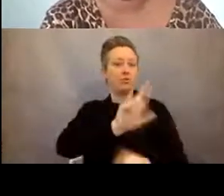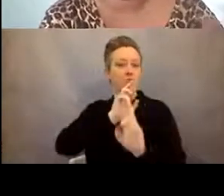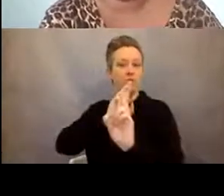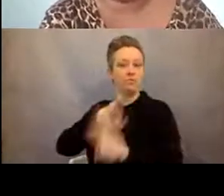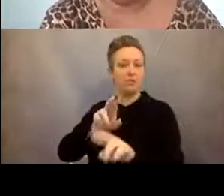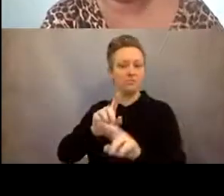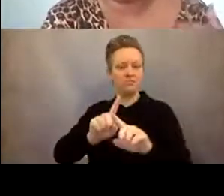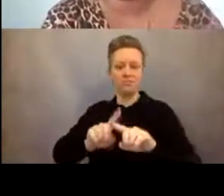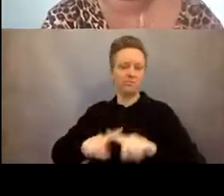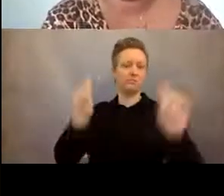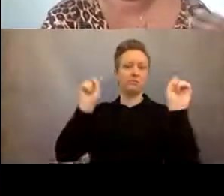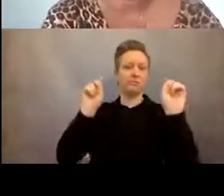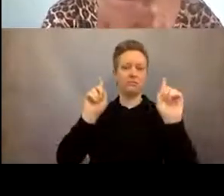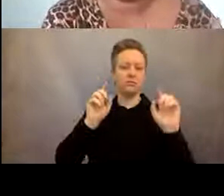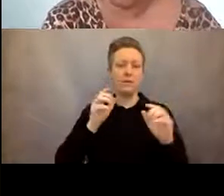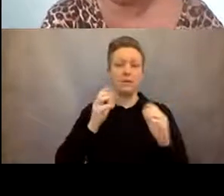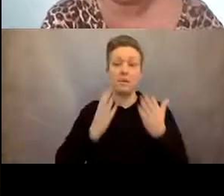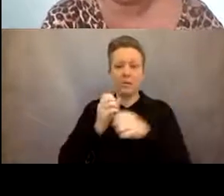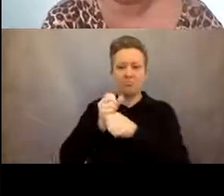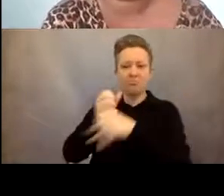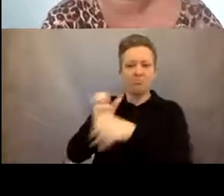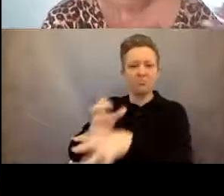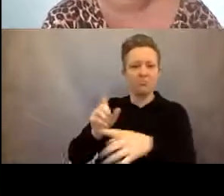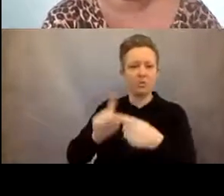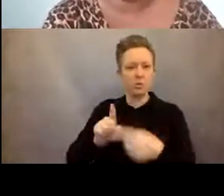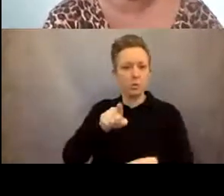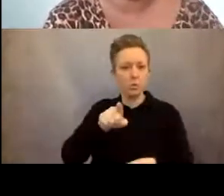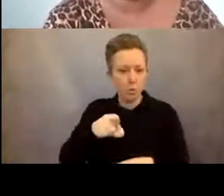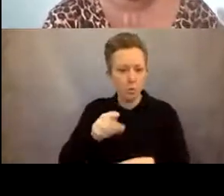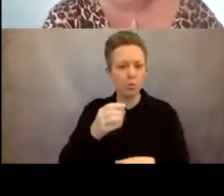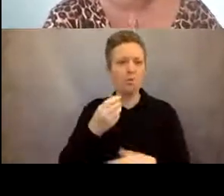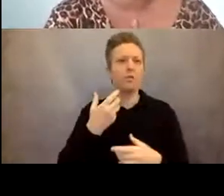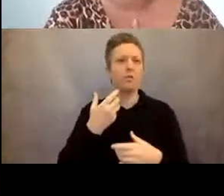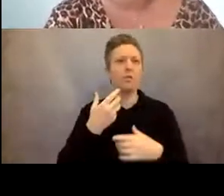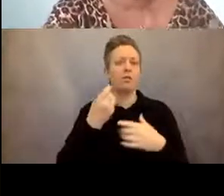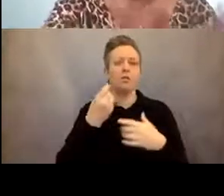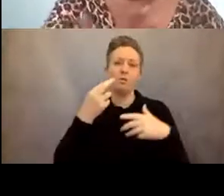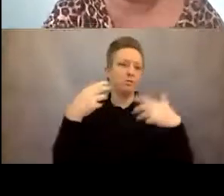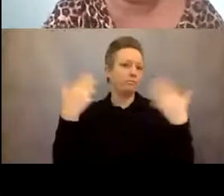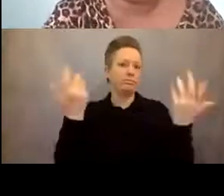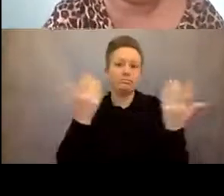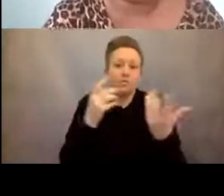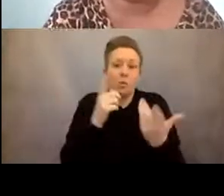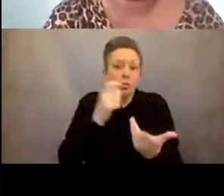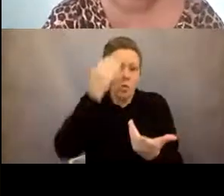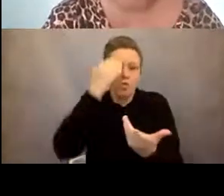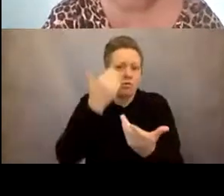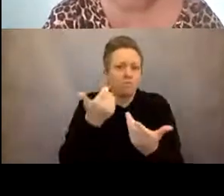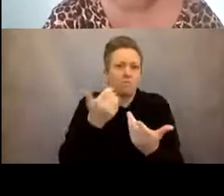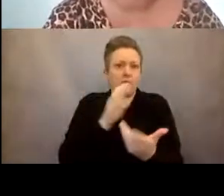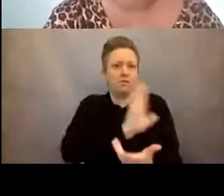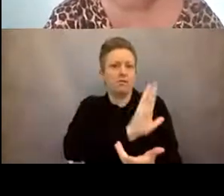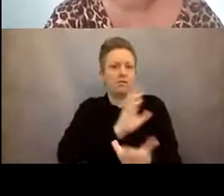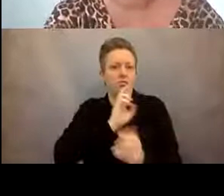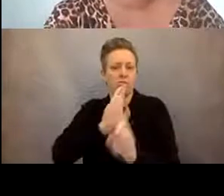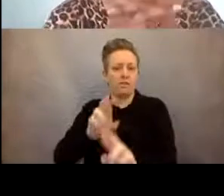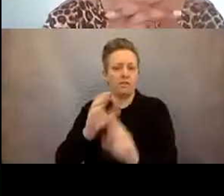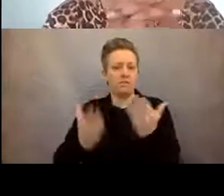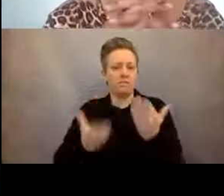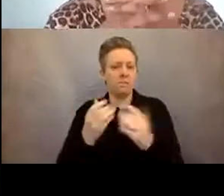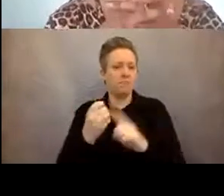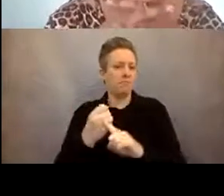happened. And we were able to have a conversation about trauma responses and about how I could support them in those moments.